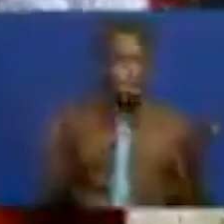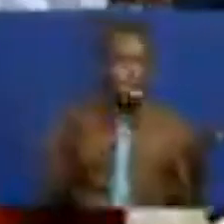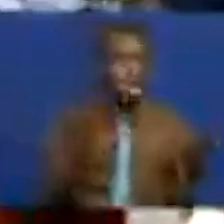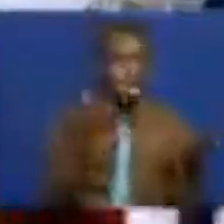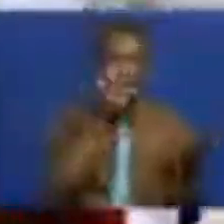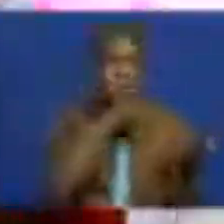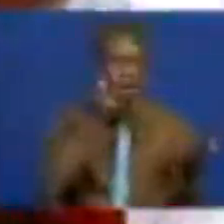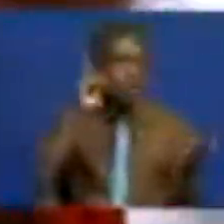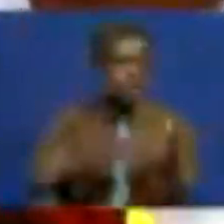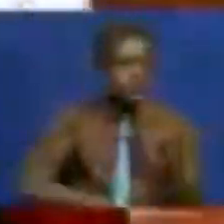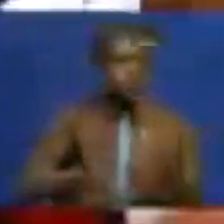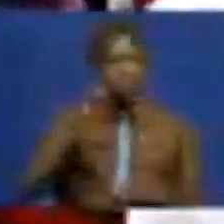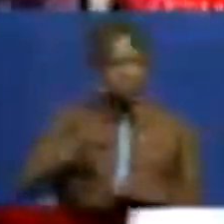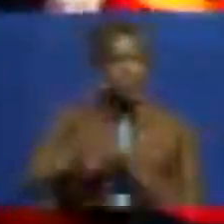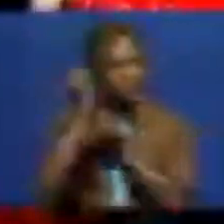first.